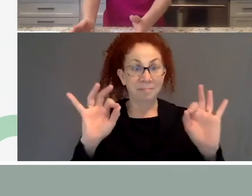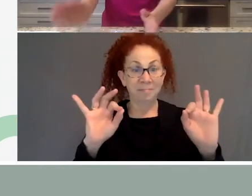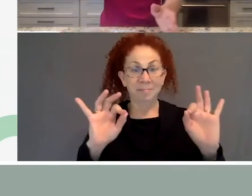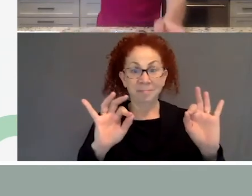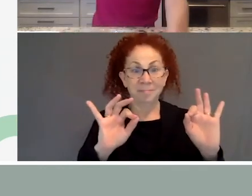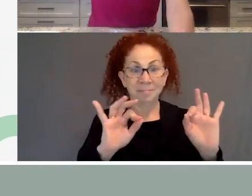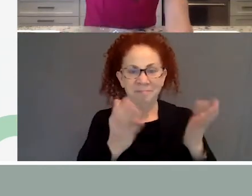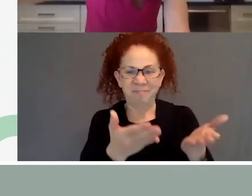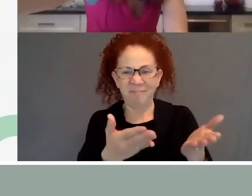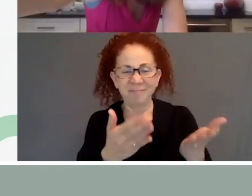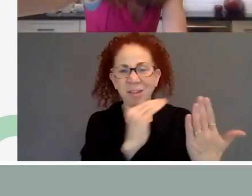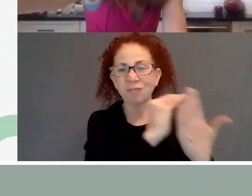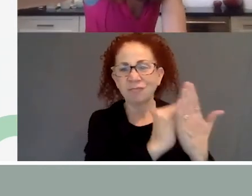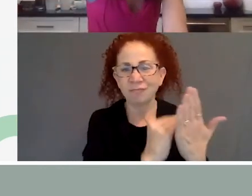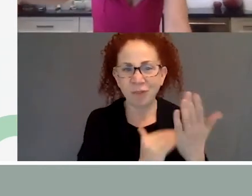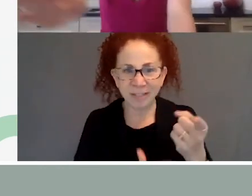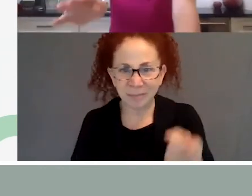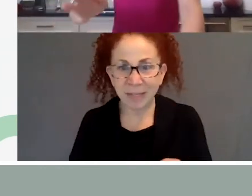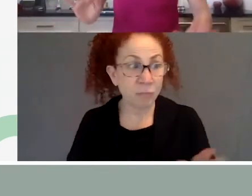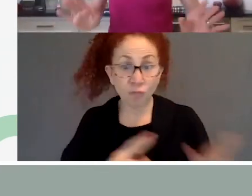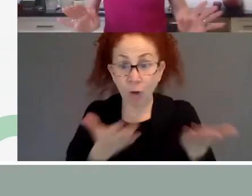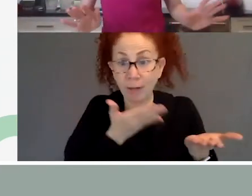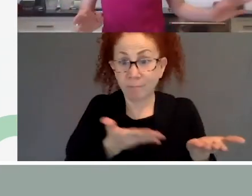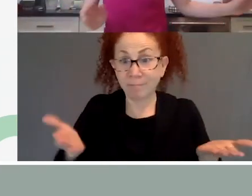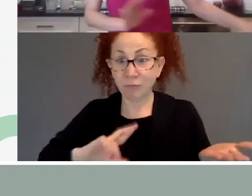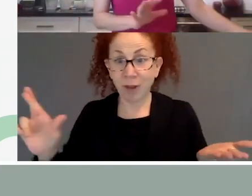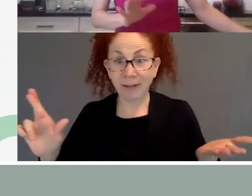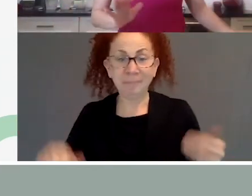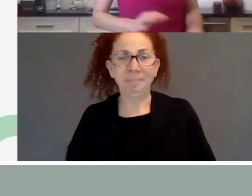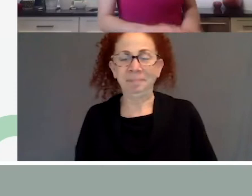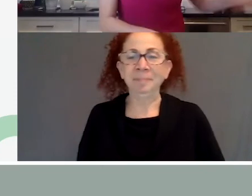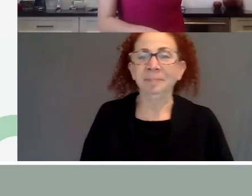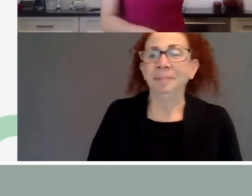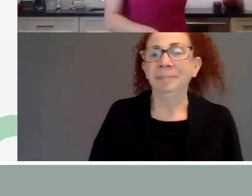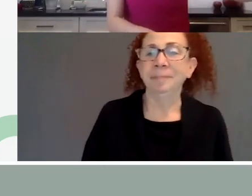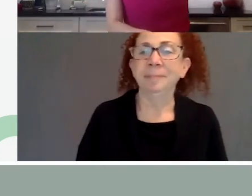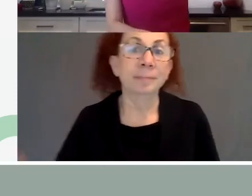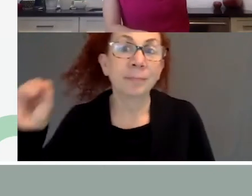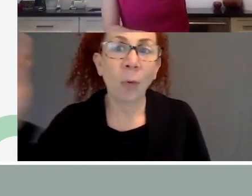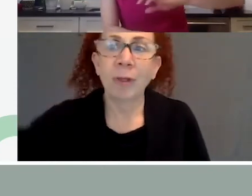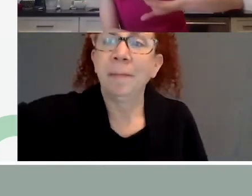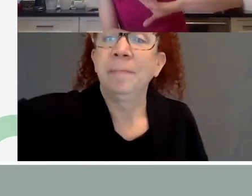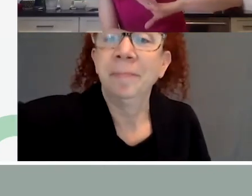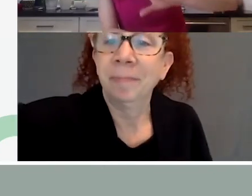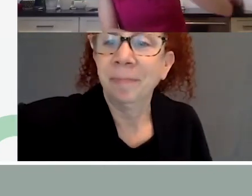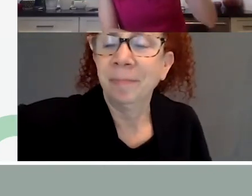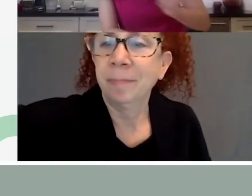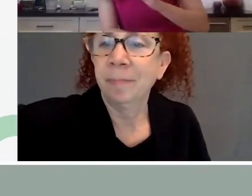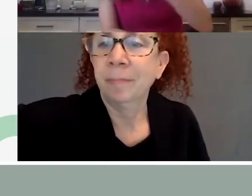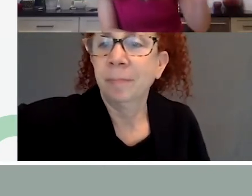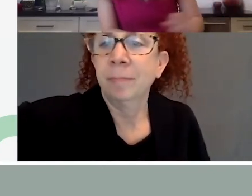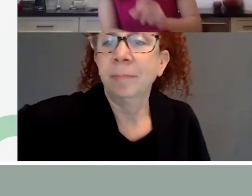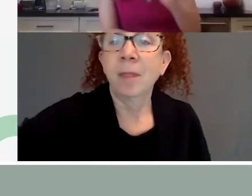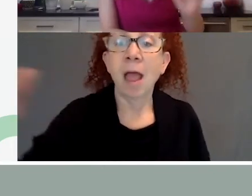everyone's gathered up their ingredients here. And okay, so this is, I made this